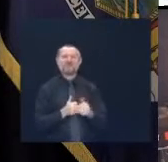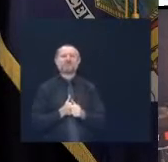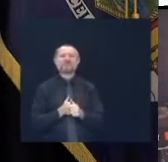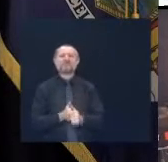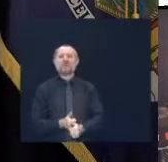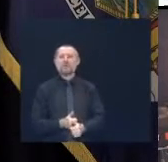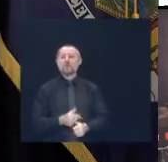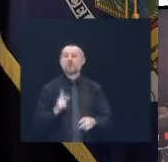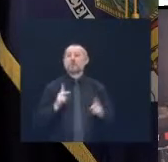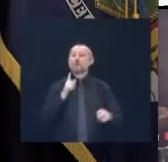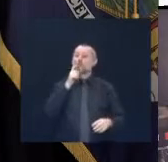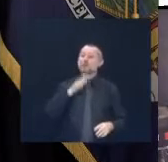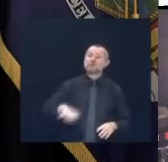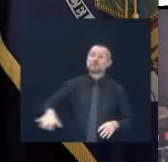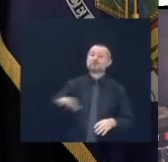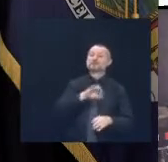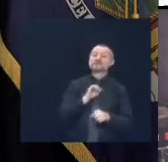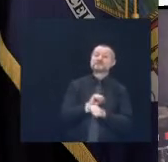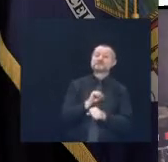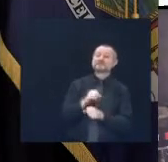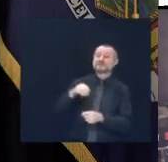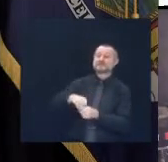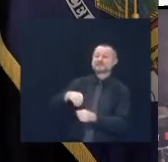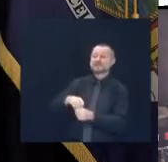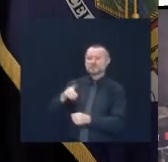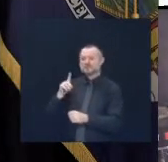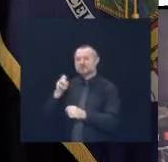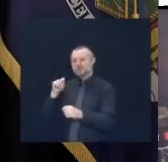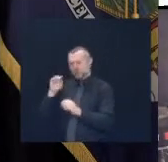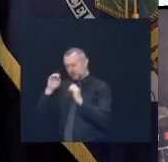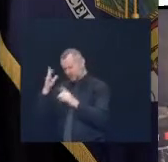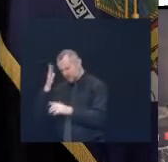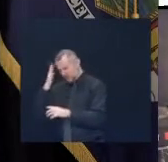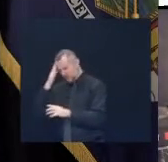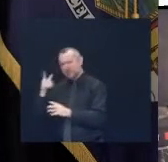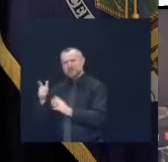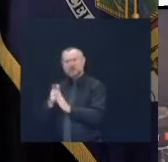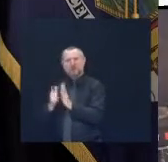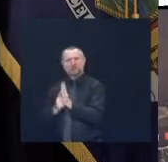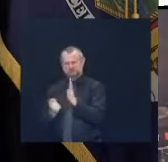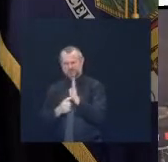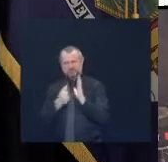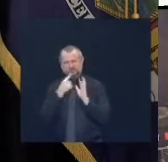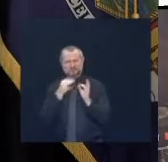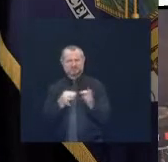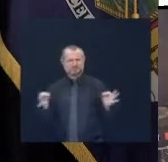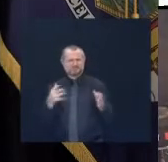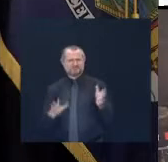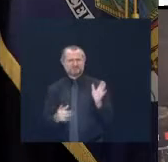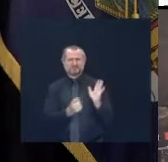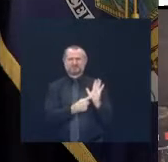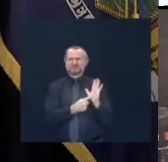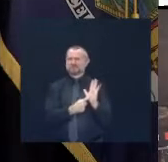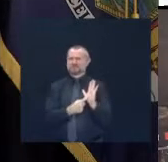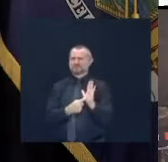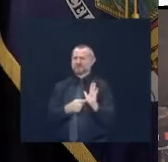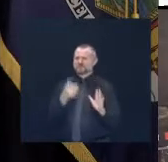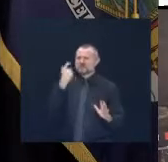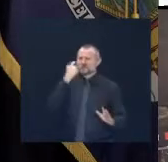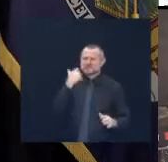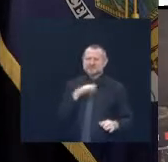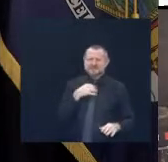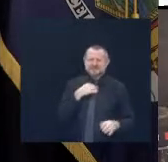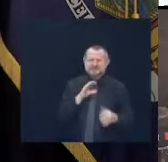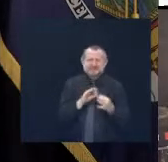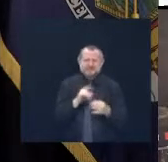law and the law is the law and by the way we just did this we